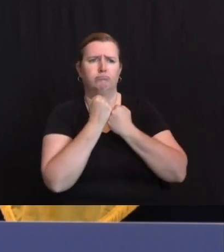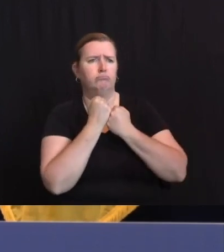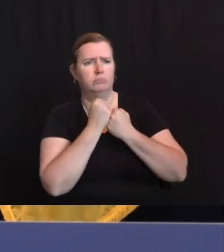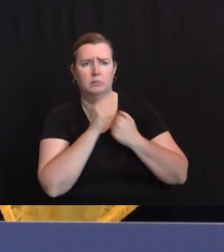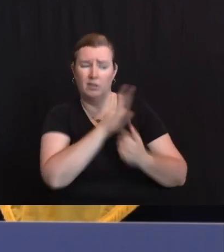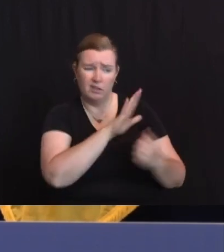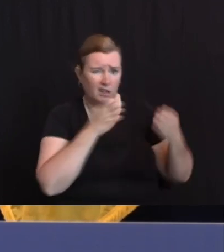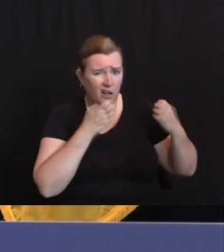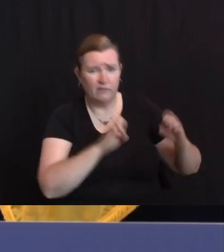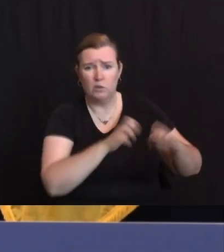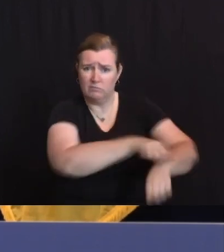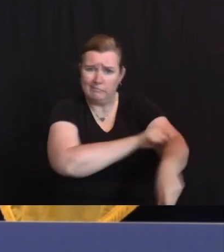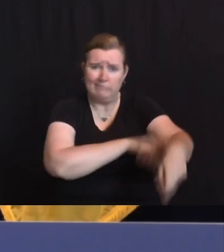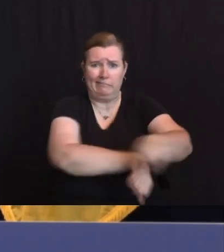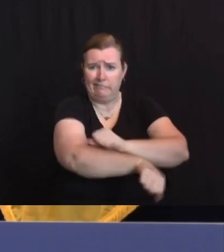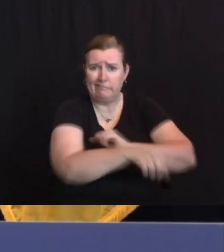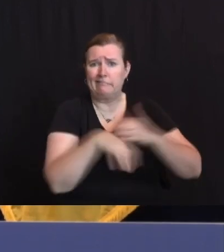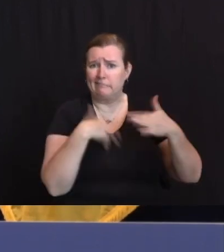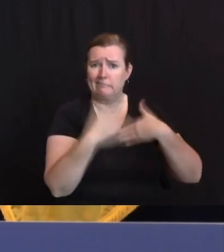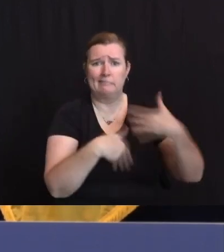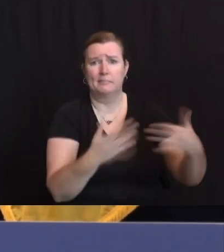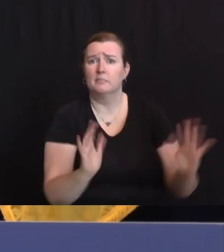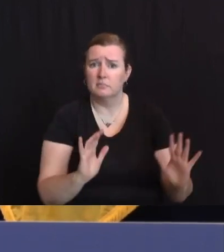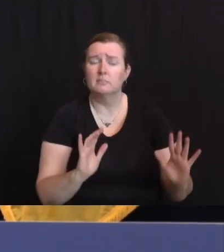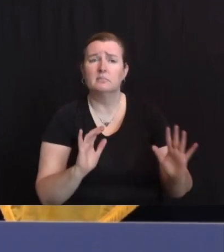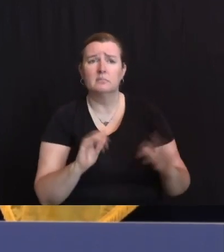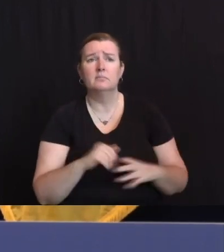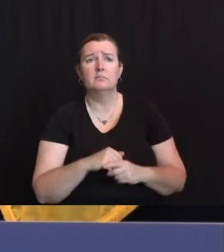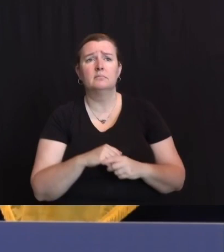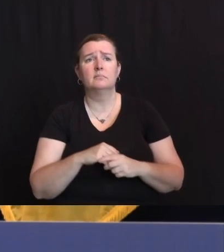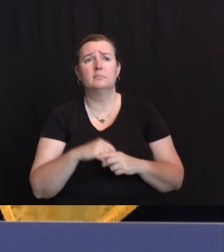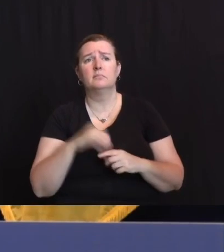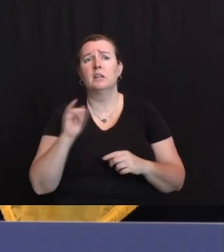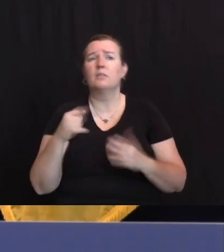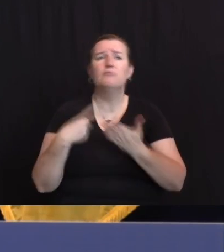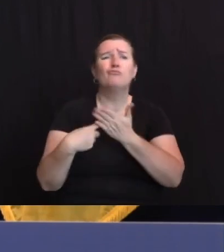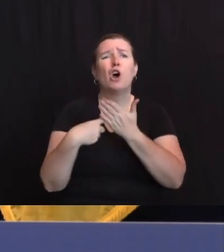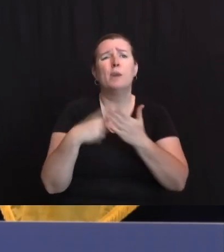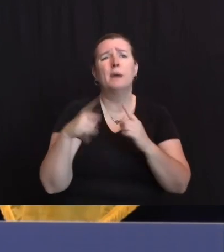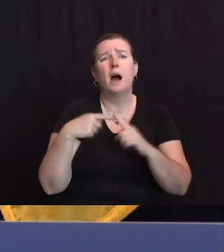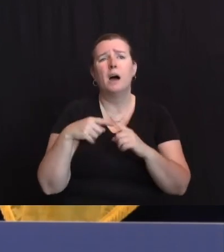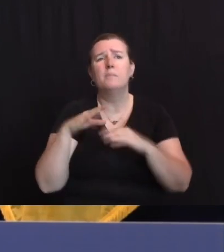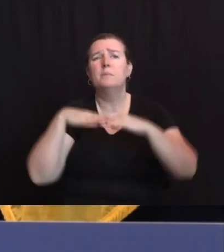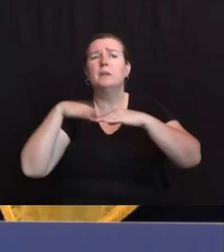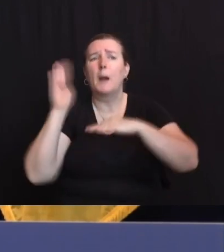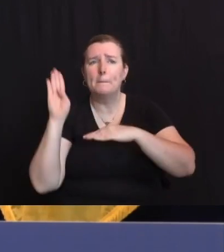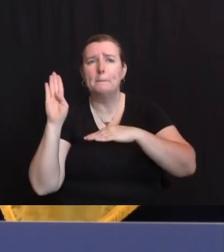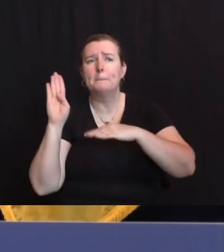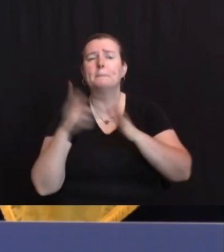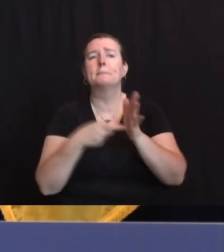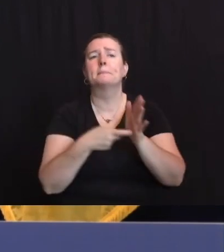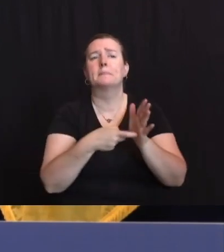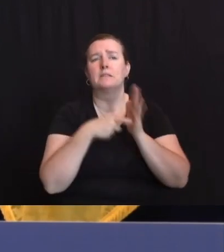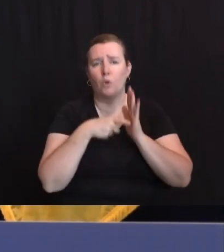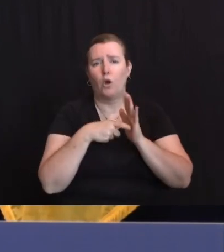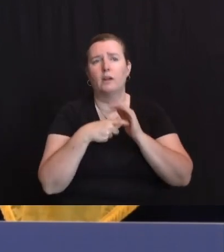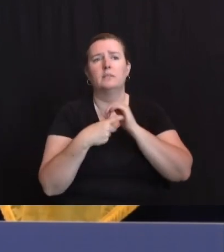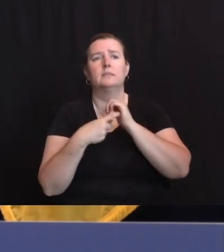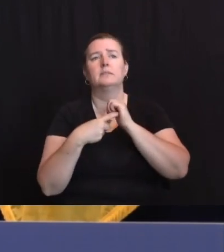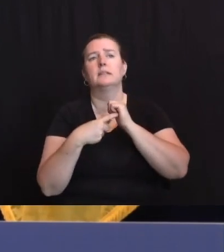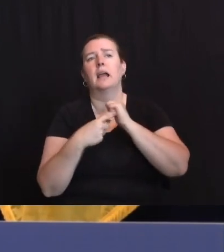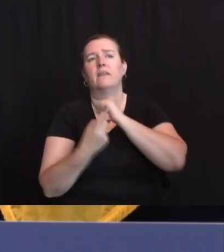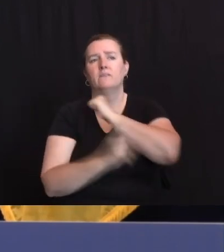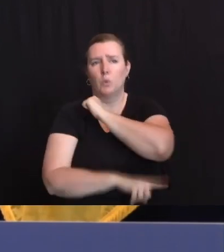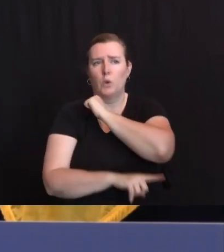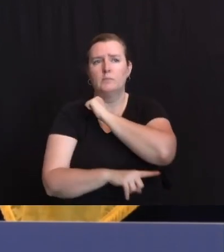Again, this is largely addressing minimum mandatory sentences for nonviolent crimes and